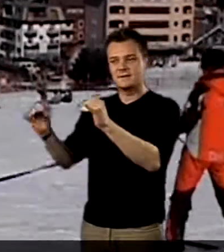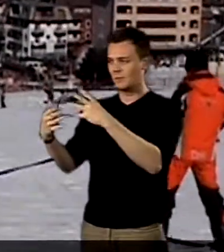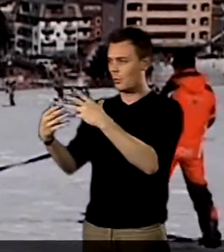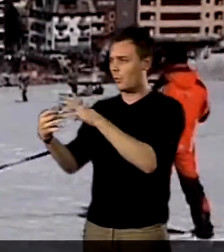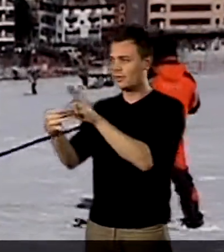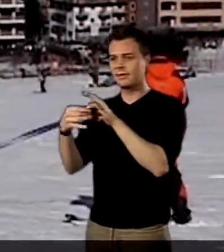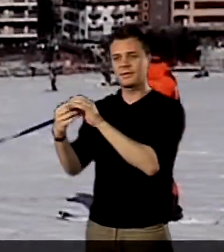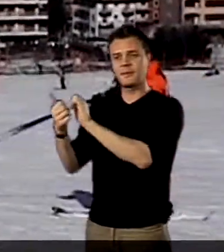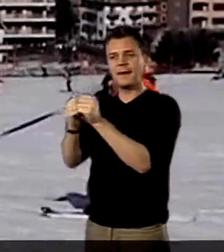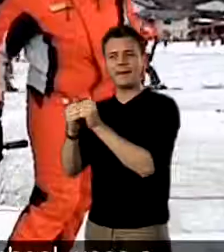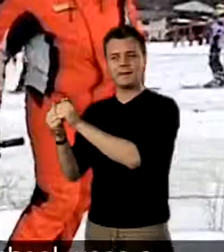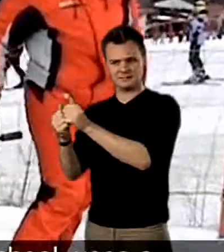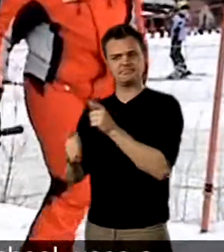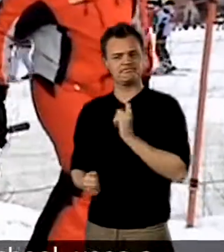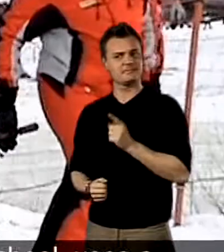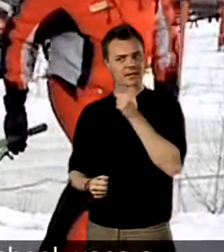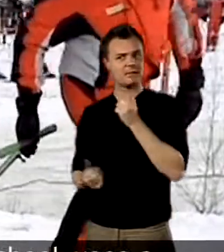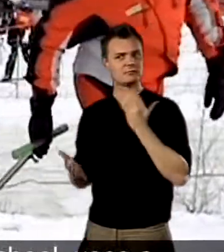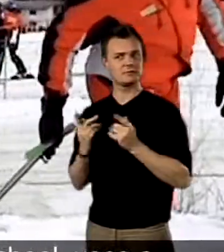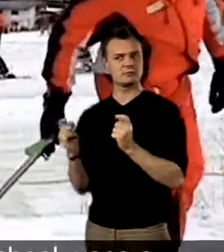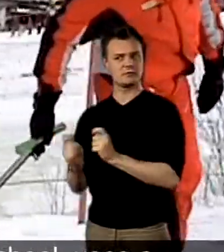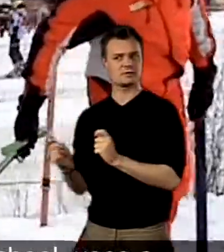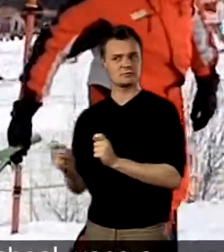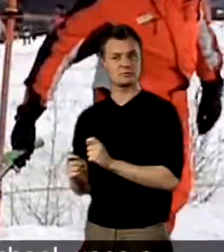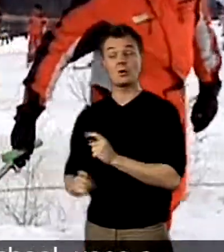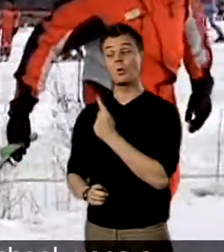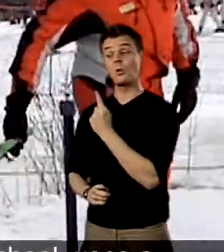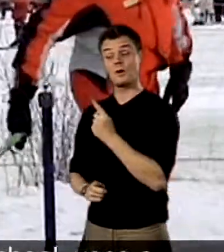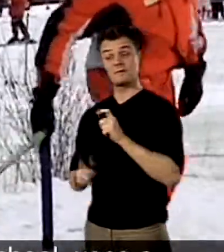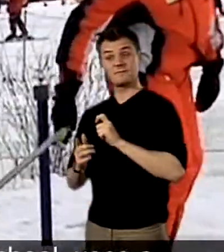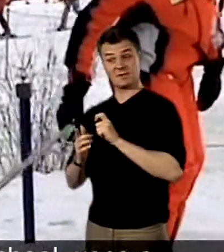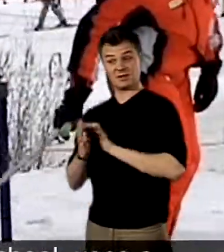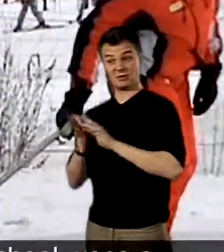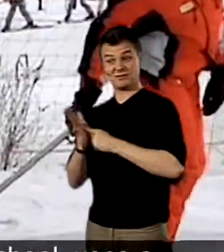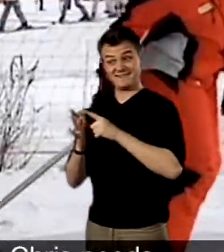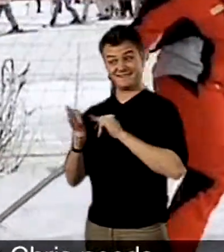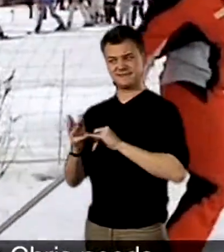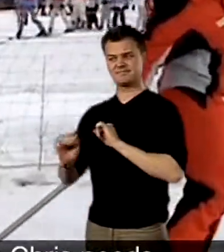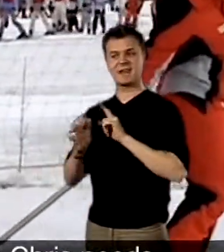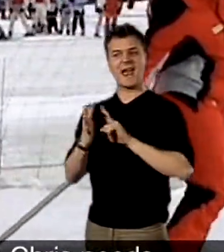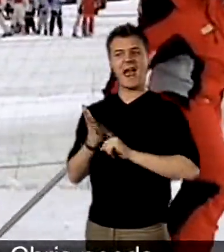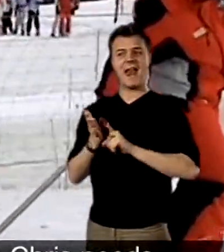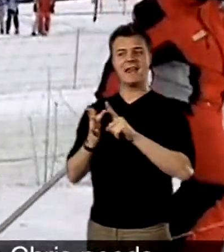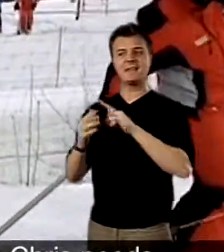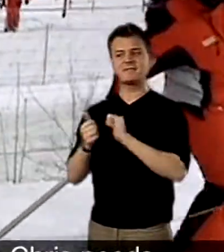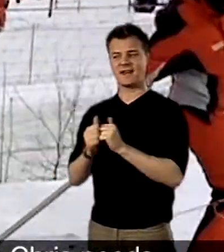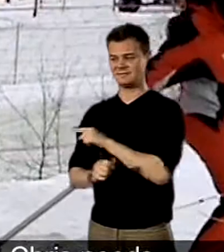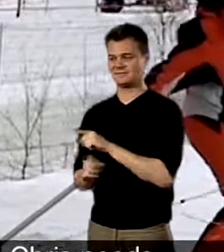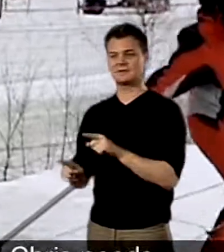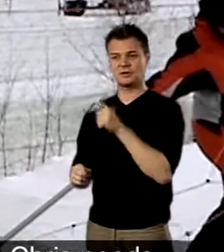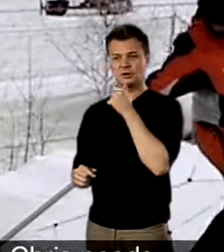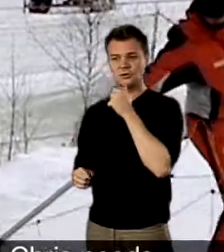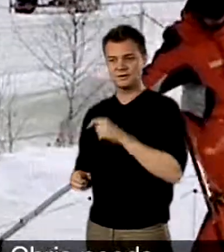reasonable adjustment. Chris, one of Ellie's friends at school, uses a ski bicycle or scooter. It clips to the front of the